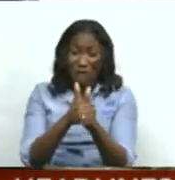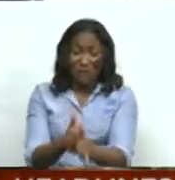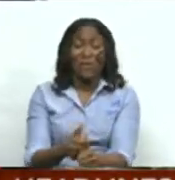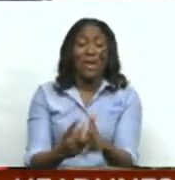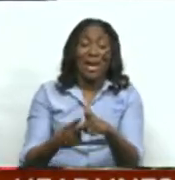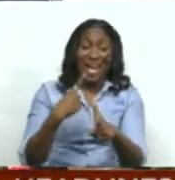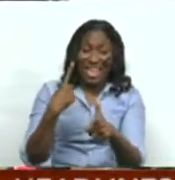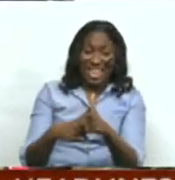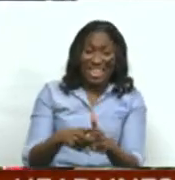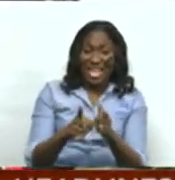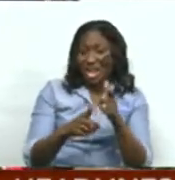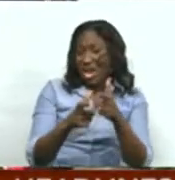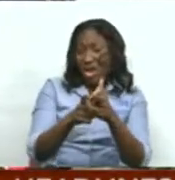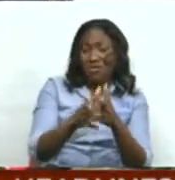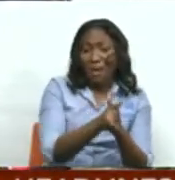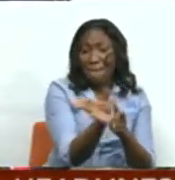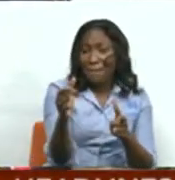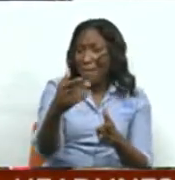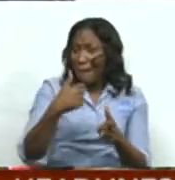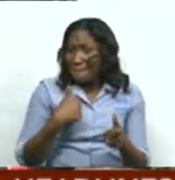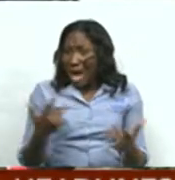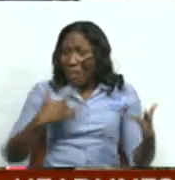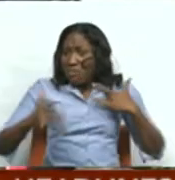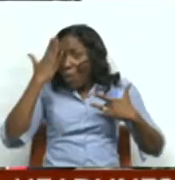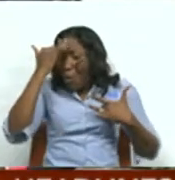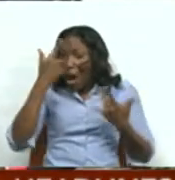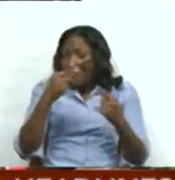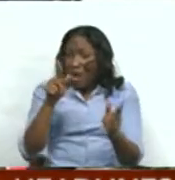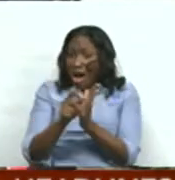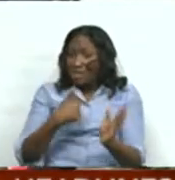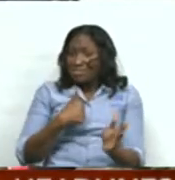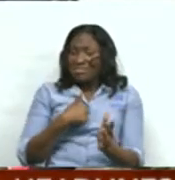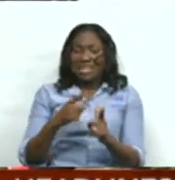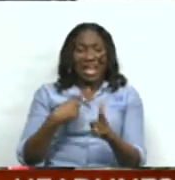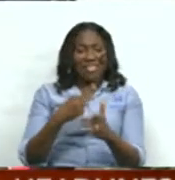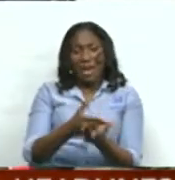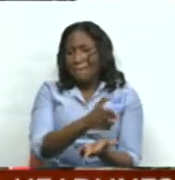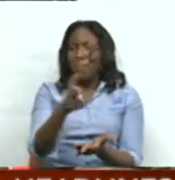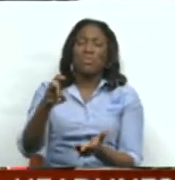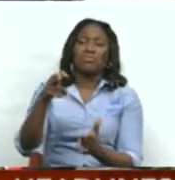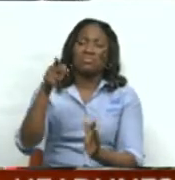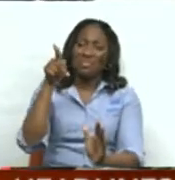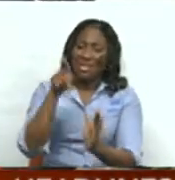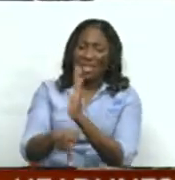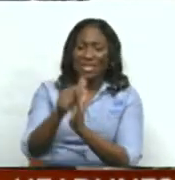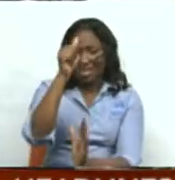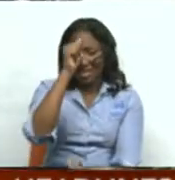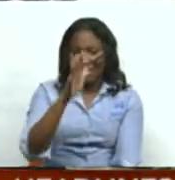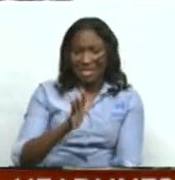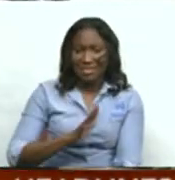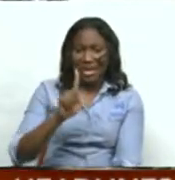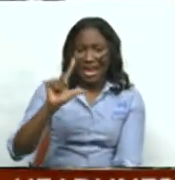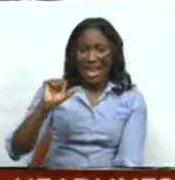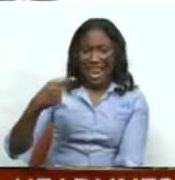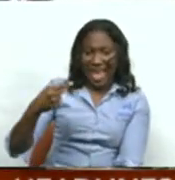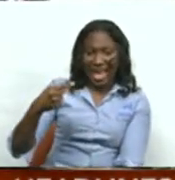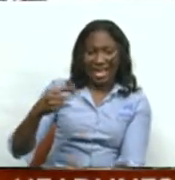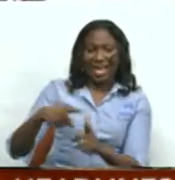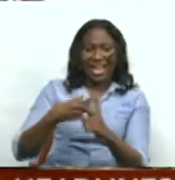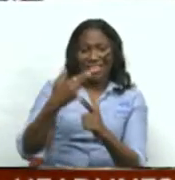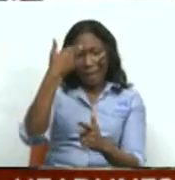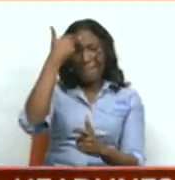ran a certain way and he said, why dog, why? And with that day, the last two shots, one to the legs and one to the